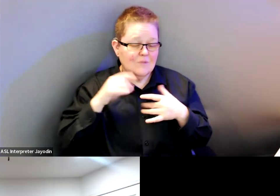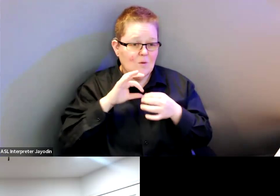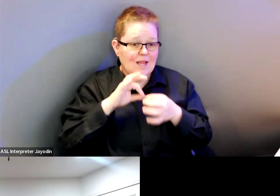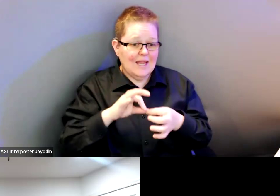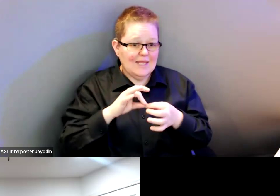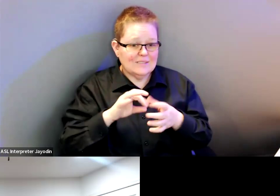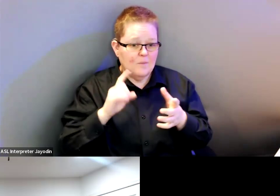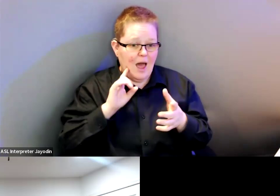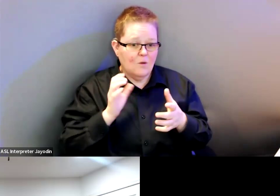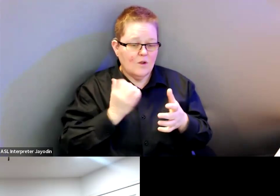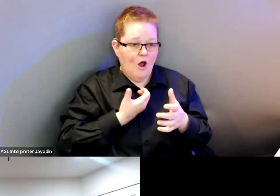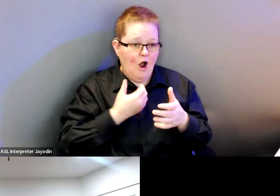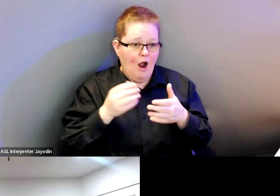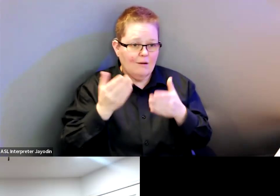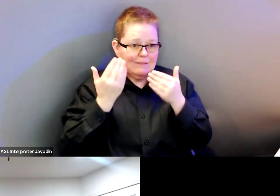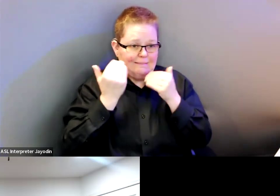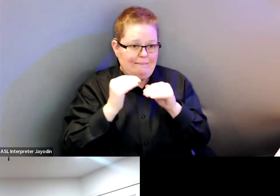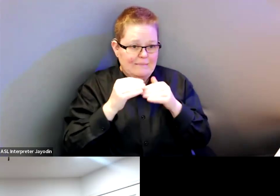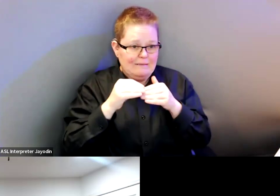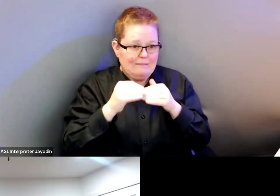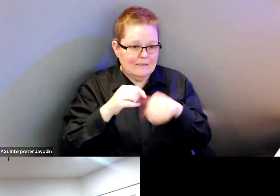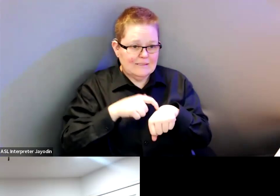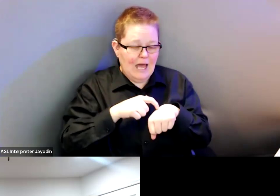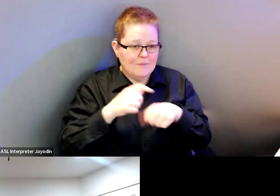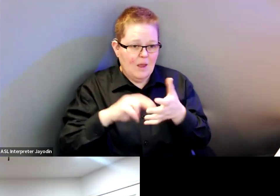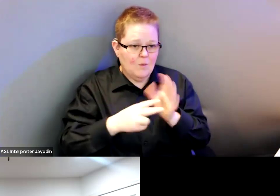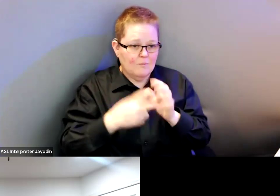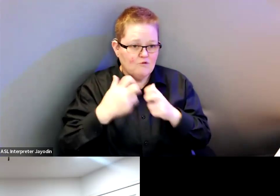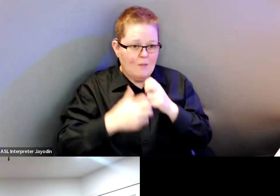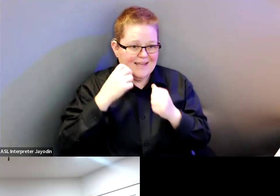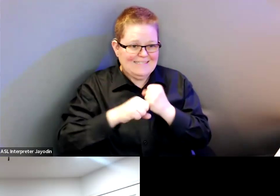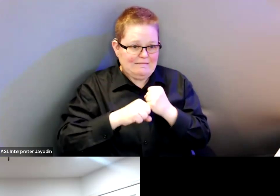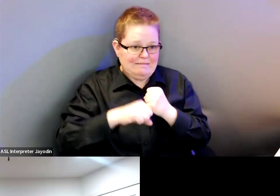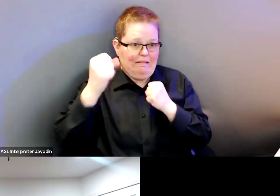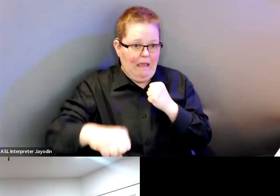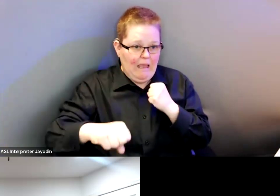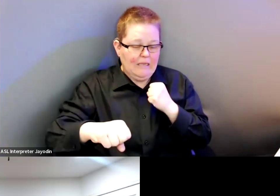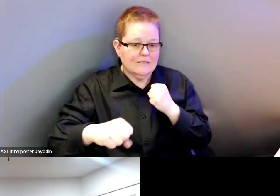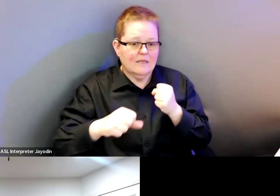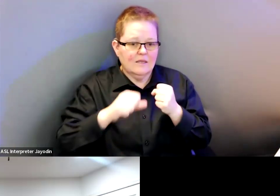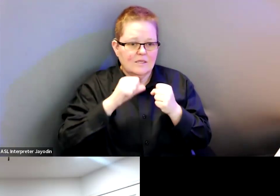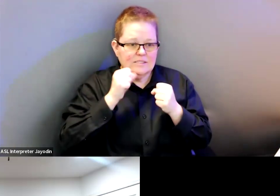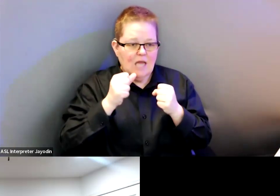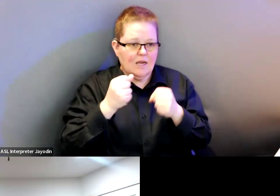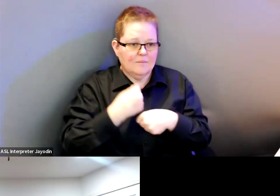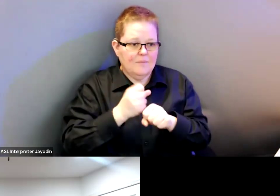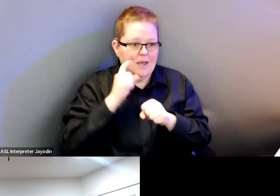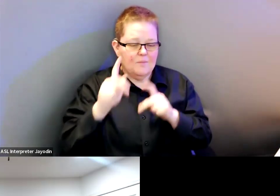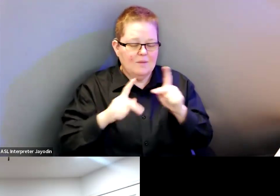room, then the result is going to be that this is just going to get delayed and like it's not going to light a fire under people to do